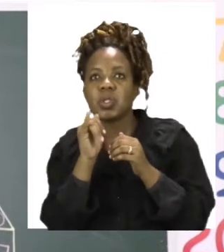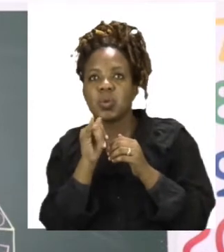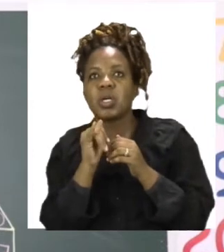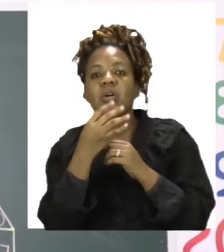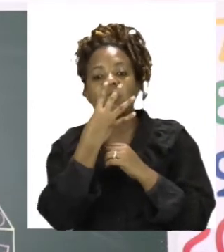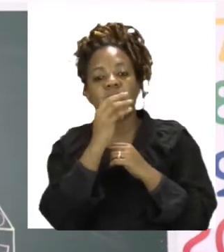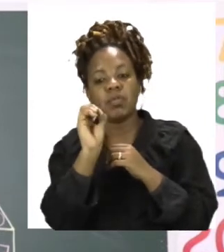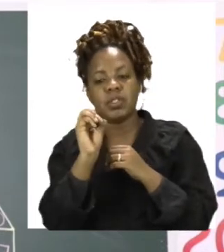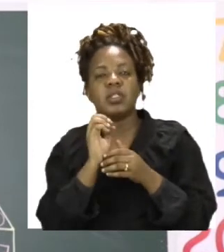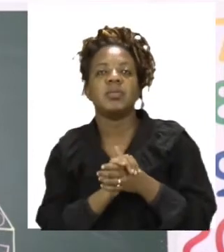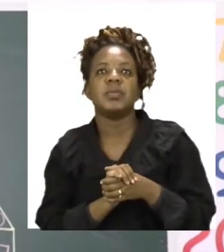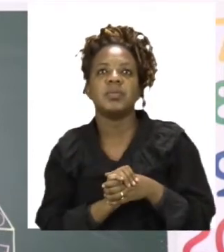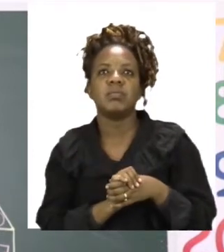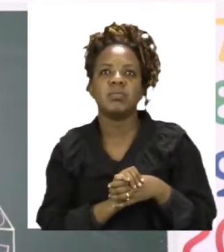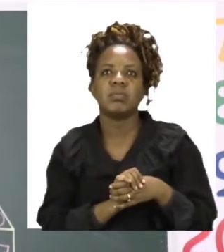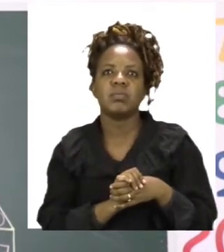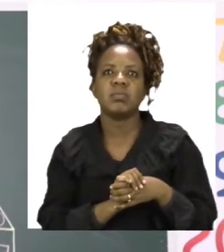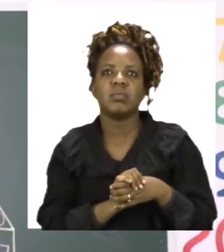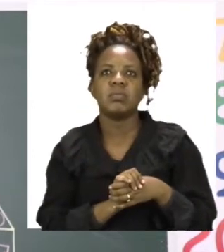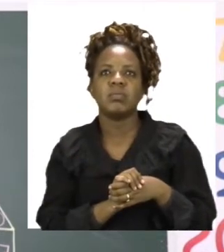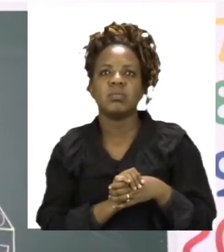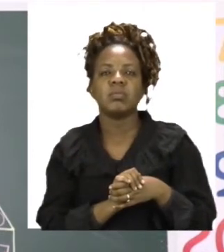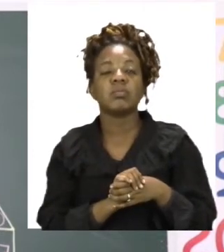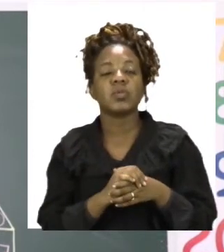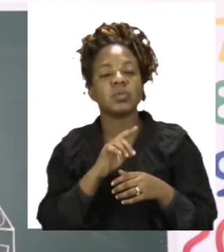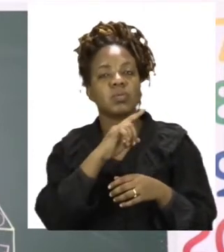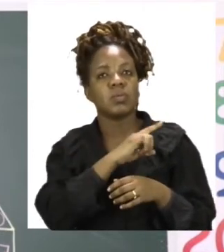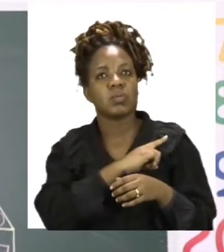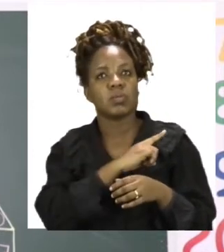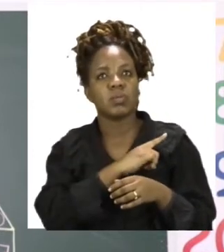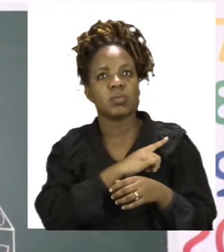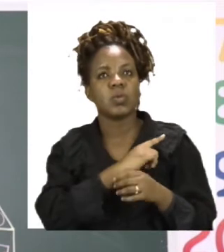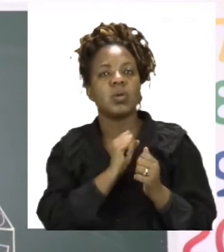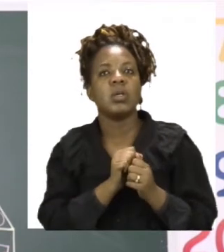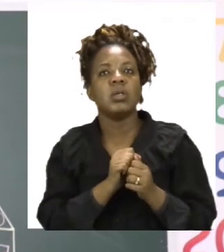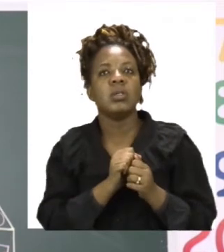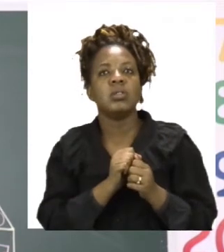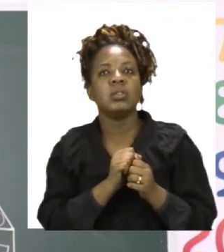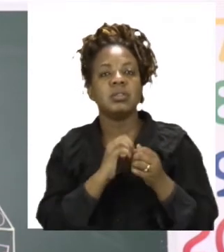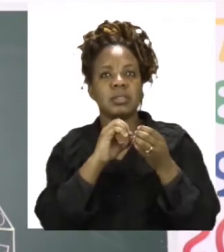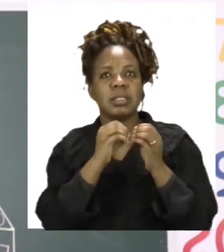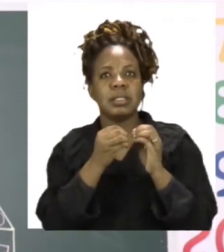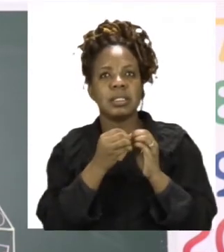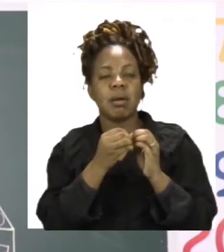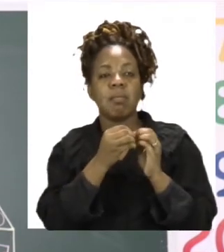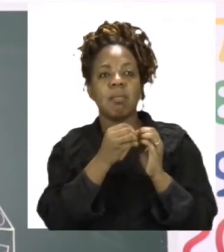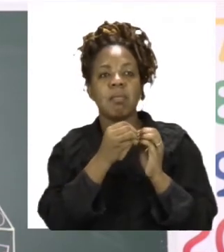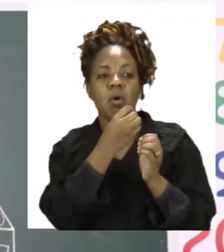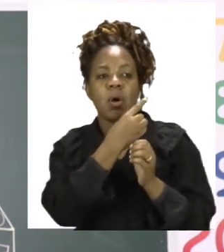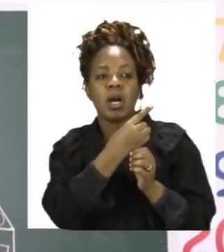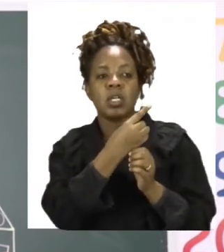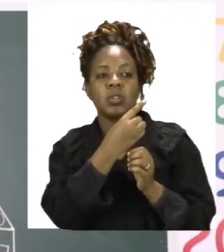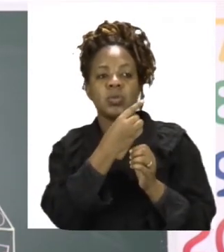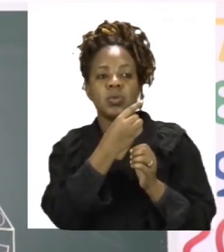number 40. Because we said 43, anything that is 1, 2,